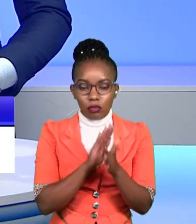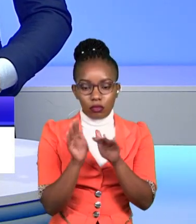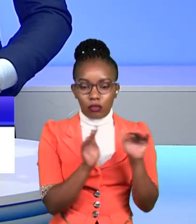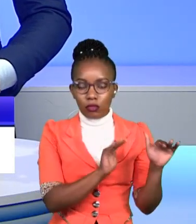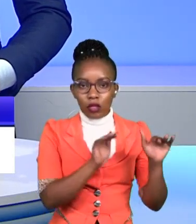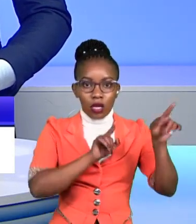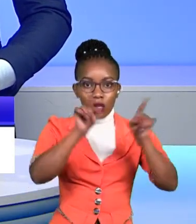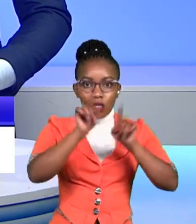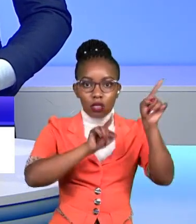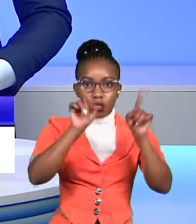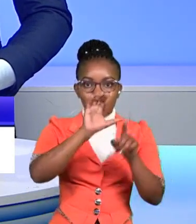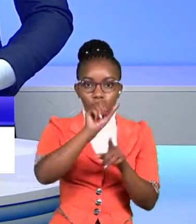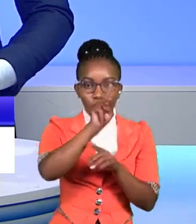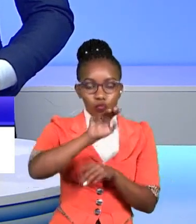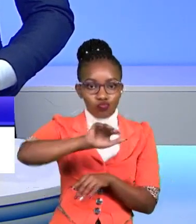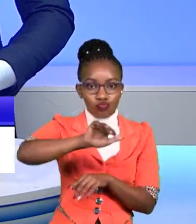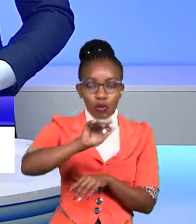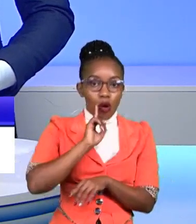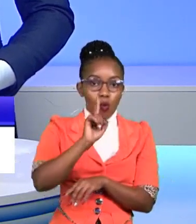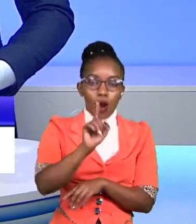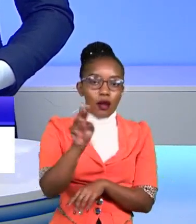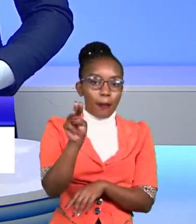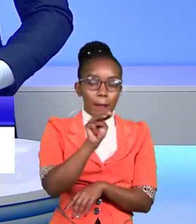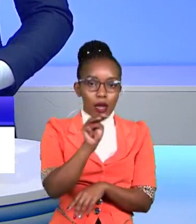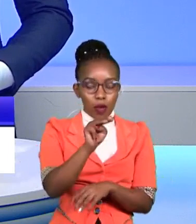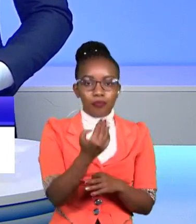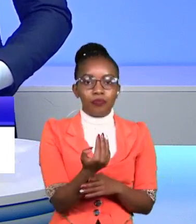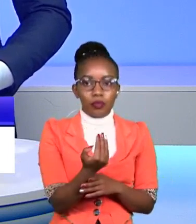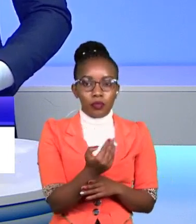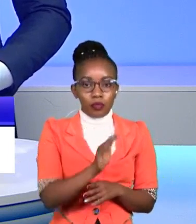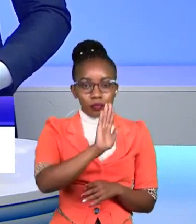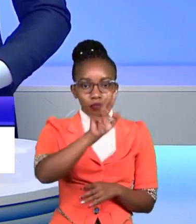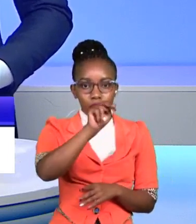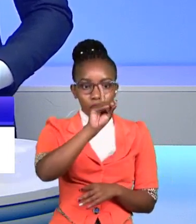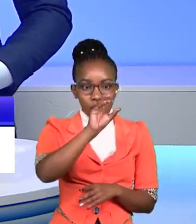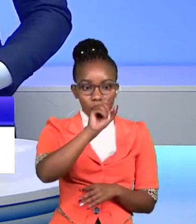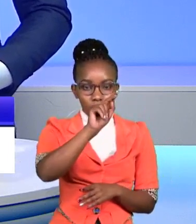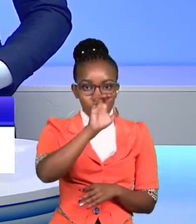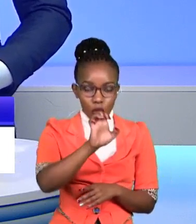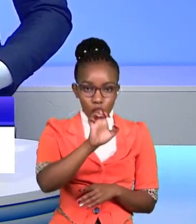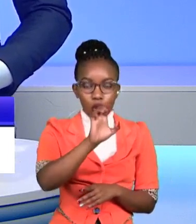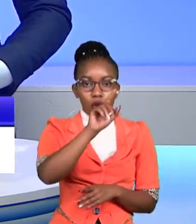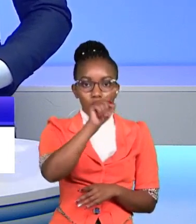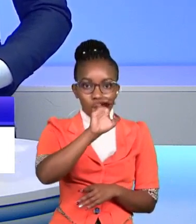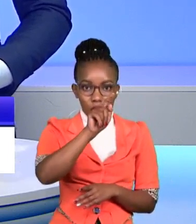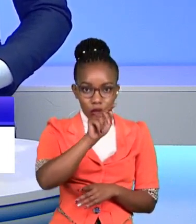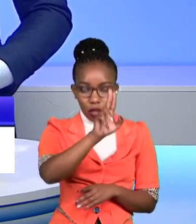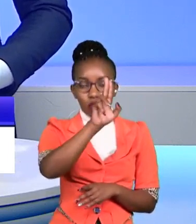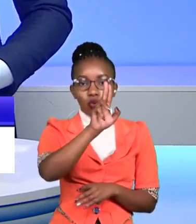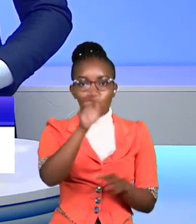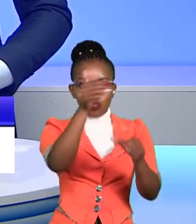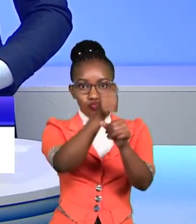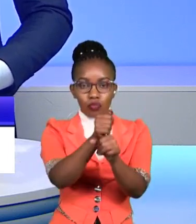Meanwhile, Safaricom Foundation has set aside 100 million Kenya shillings for its Ndoto Zetu Initiative, which calls upon Kenyans to partner